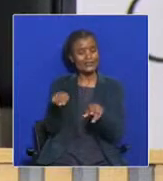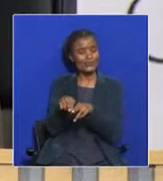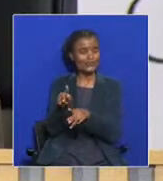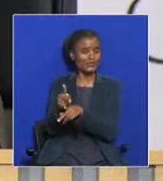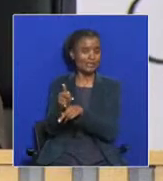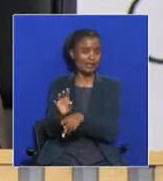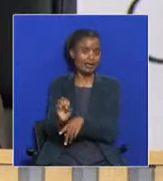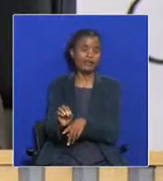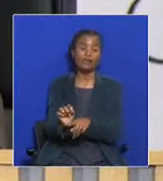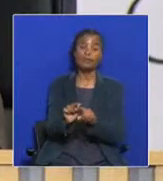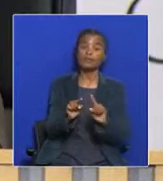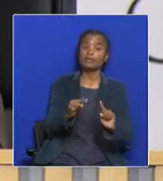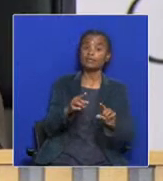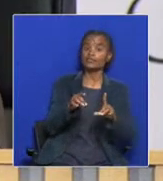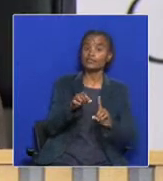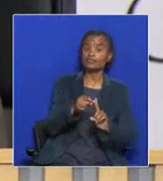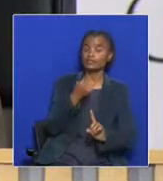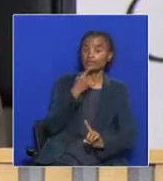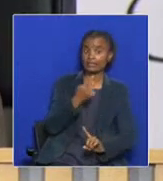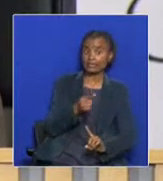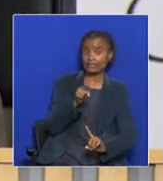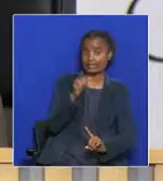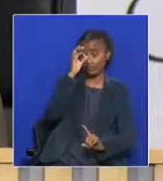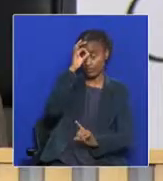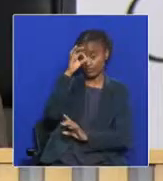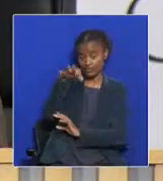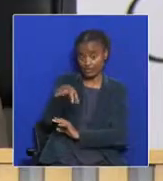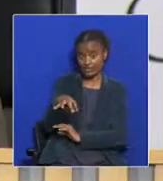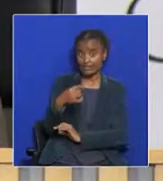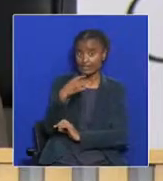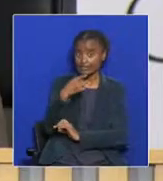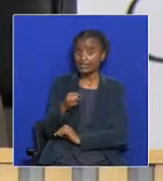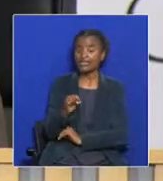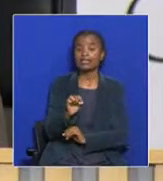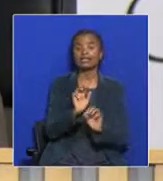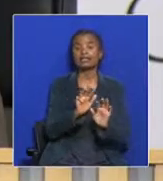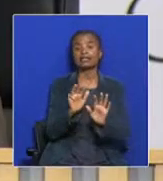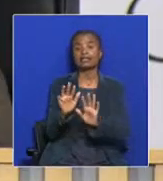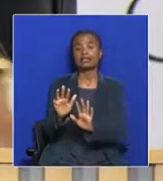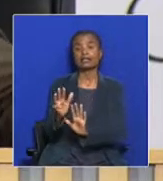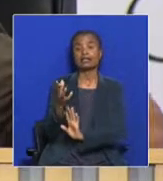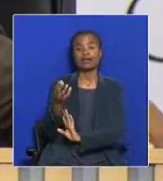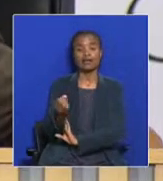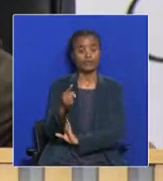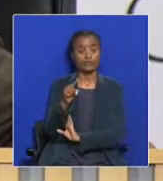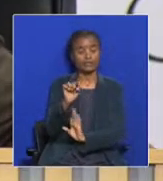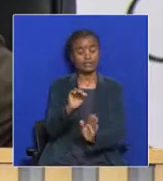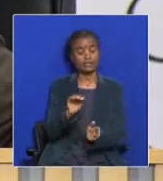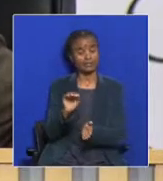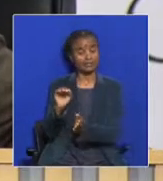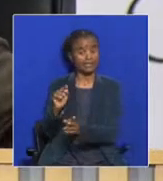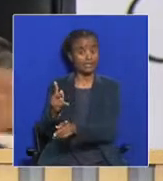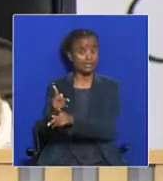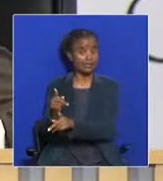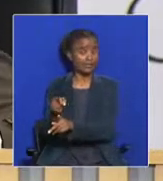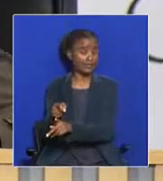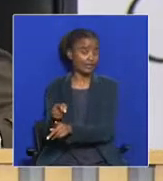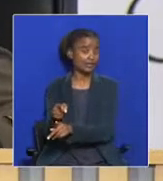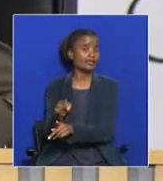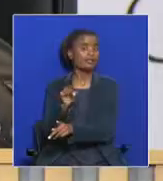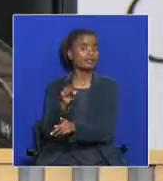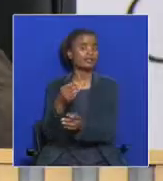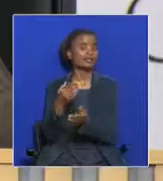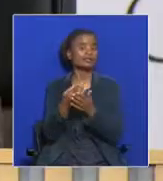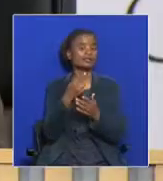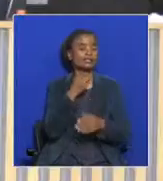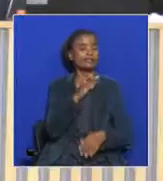we've got our own exhibits now. There's 999 that we need to store, and they've got my 540. It hasn't happened.